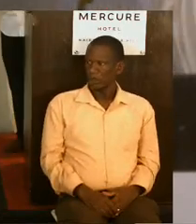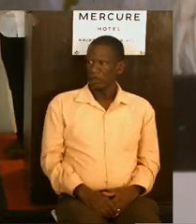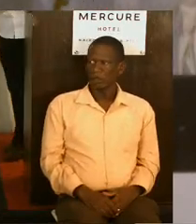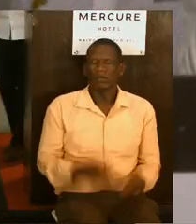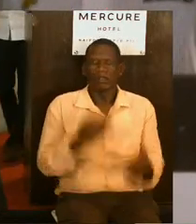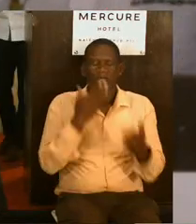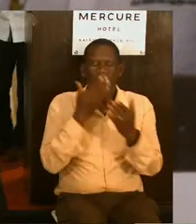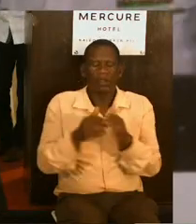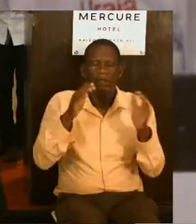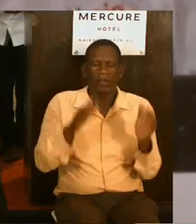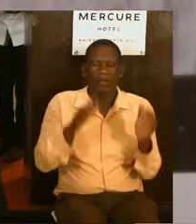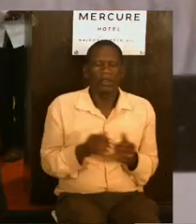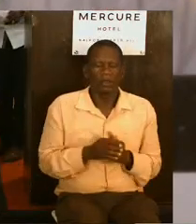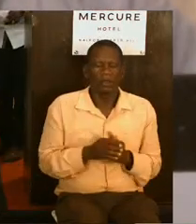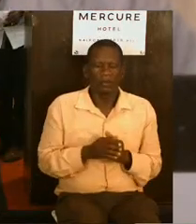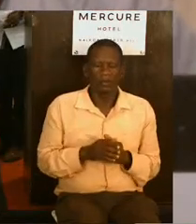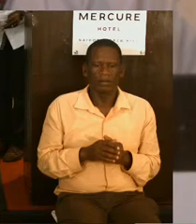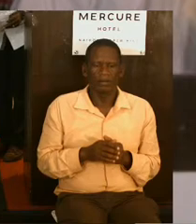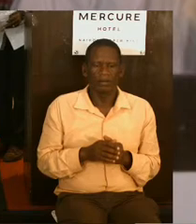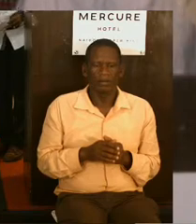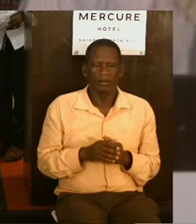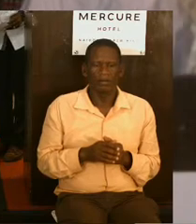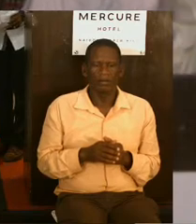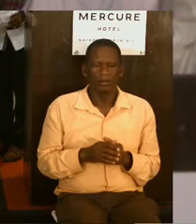thank you very much Mr Moy